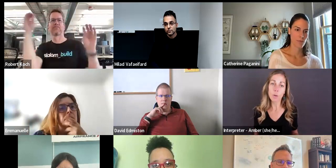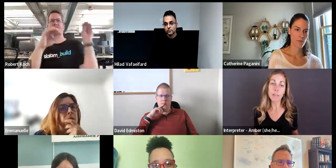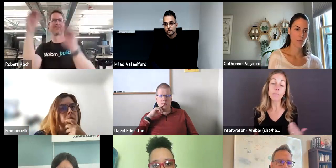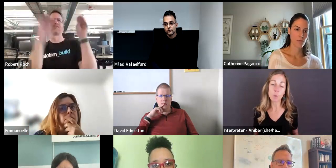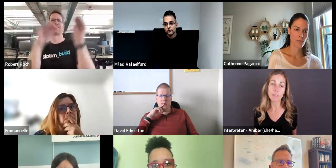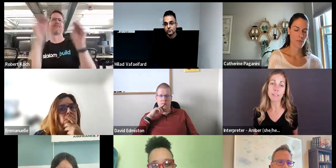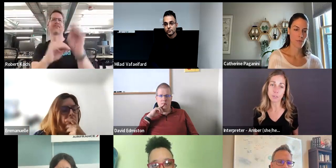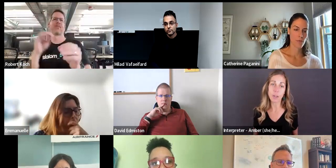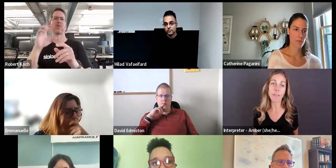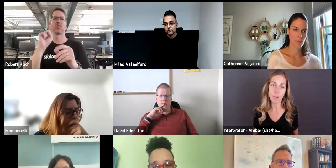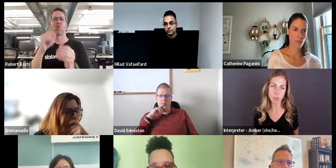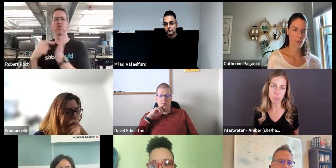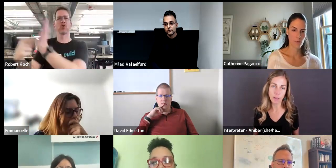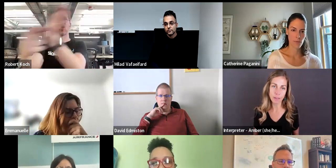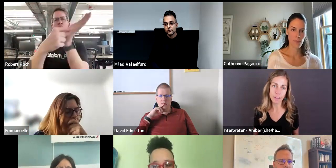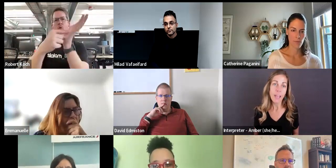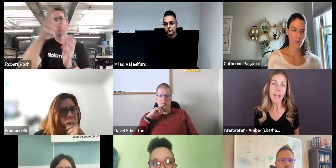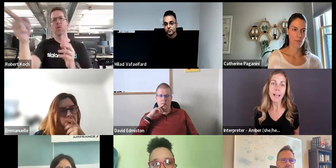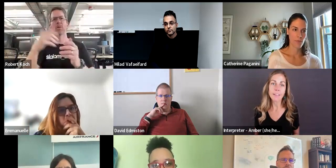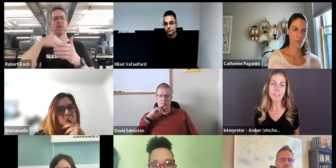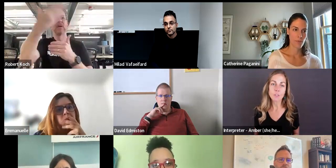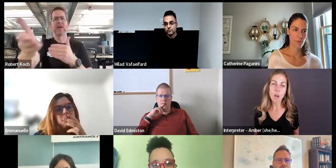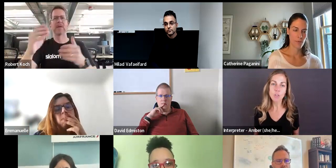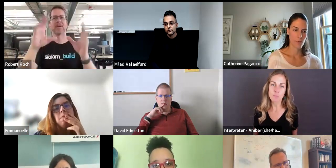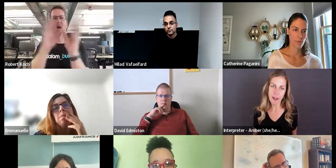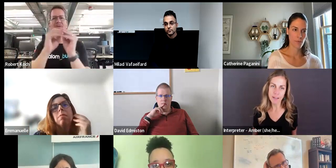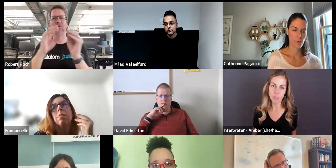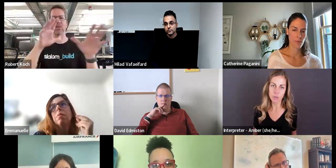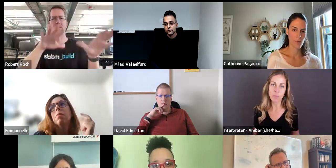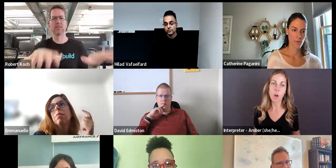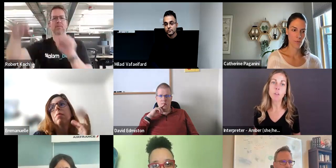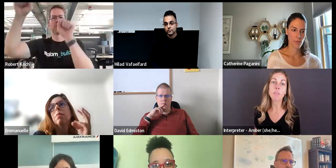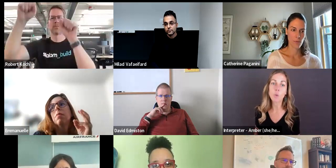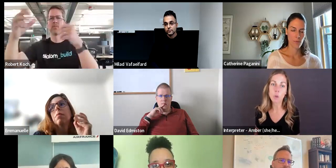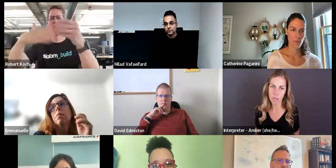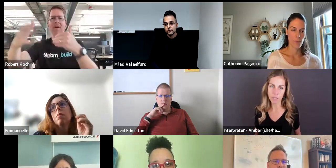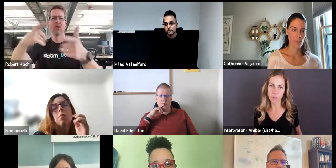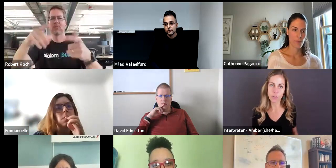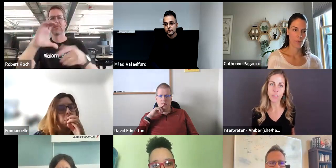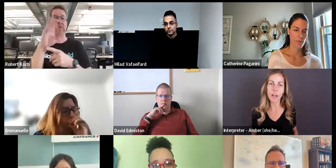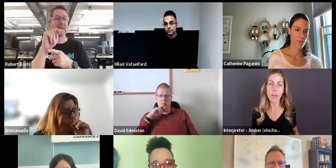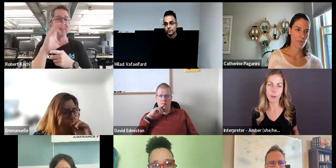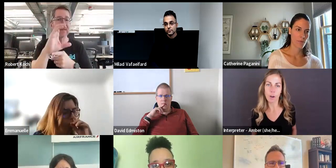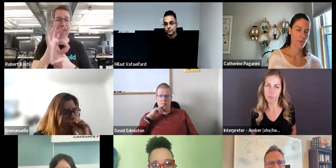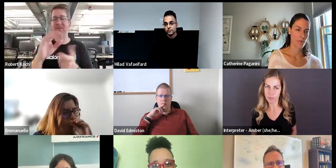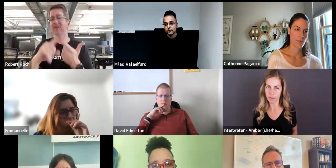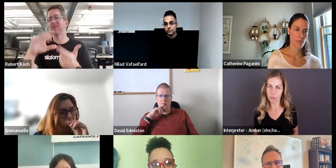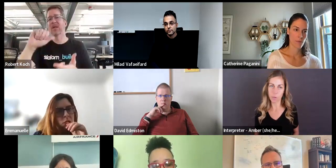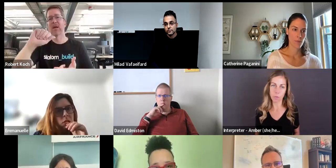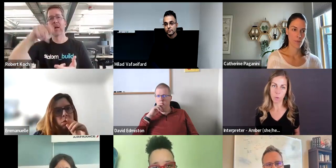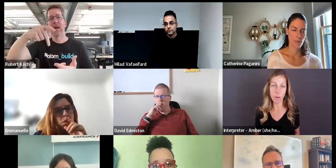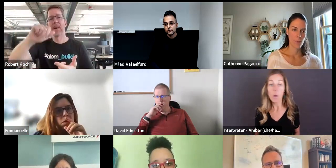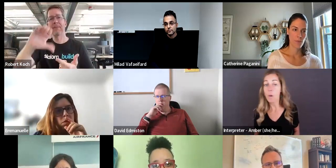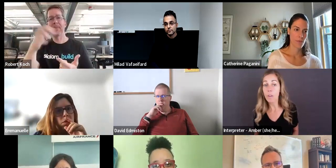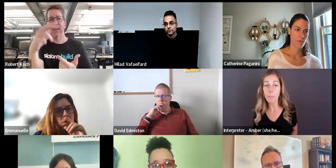how important it is to have a knowledge base, and not just my knowledge, but all of your knowledge. So then other conferences